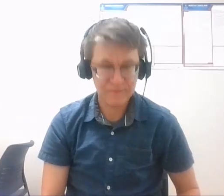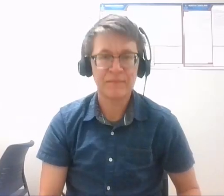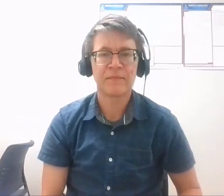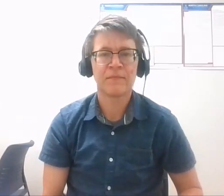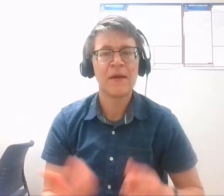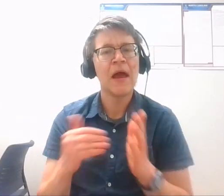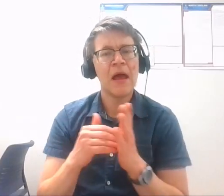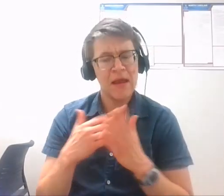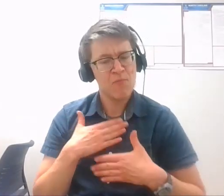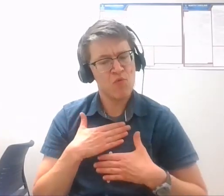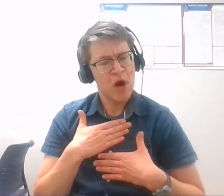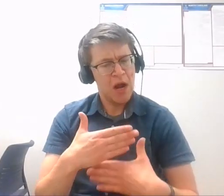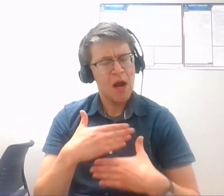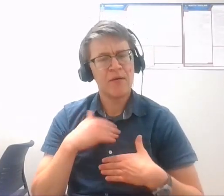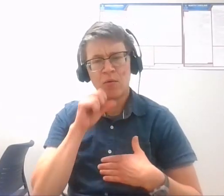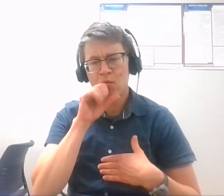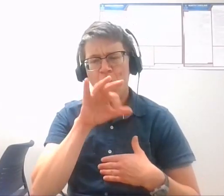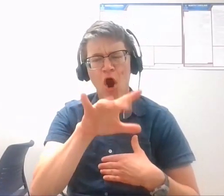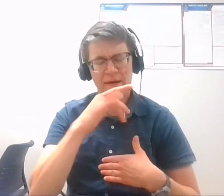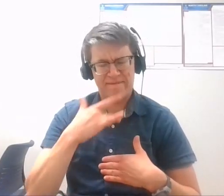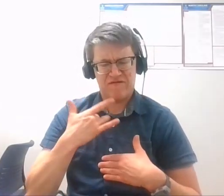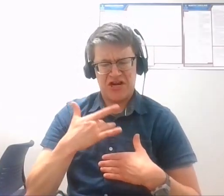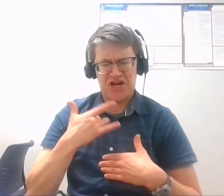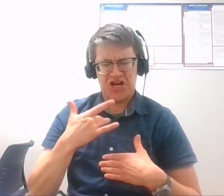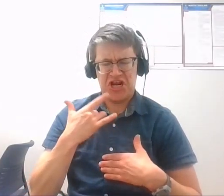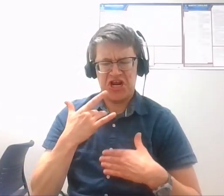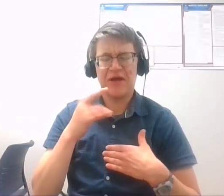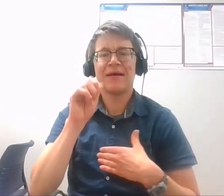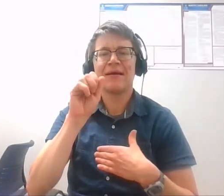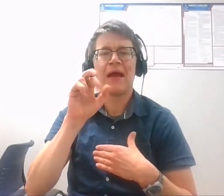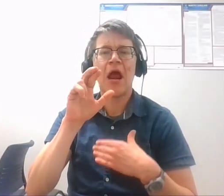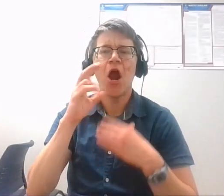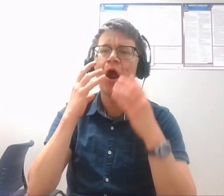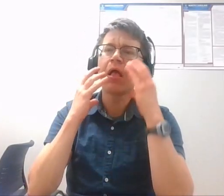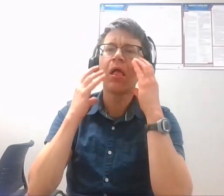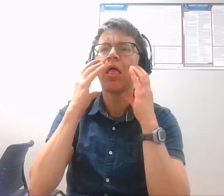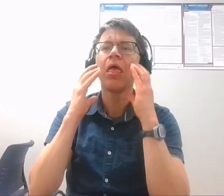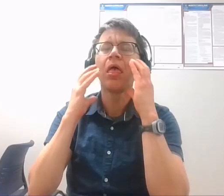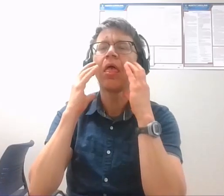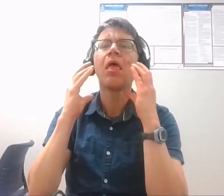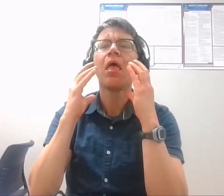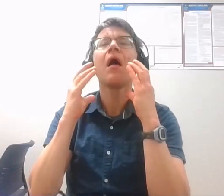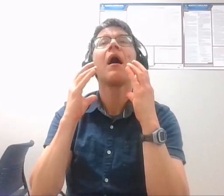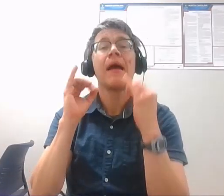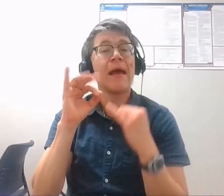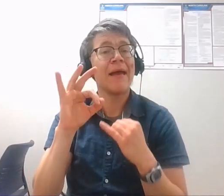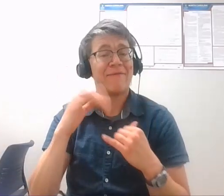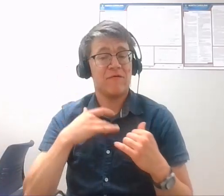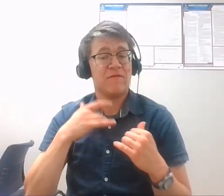Again, breathe deeply in and out, feeling for any areas where air may be escaping along the edges.